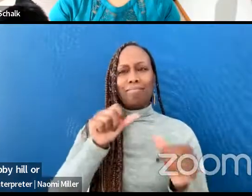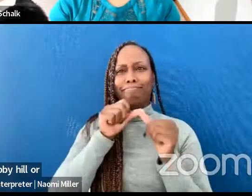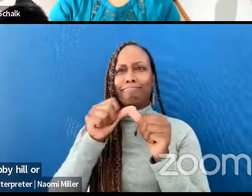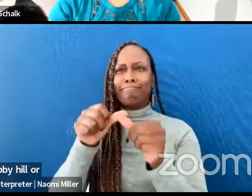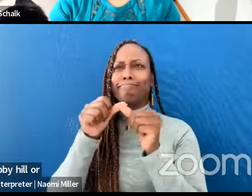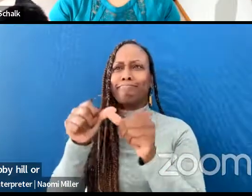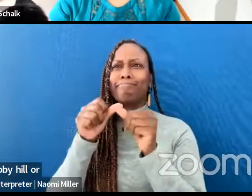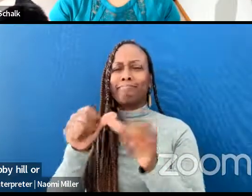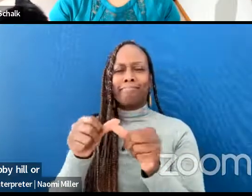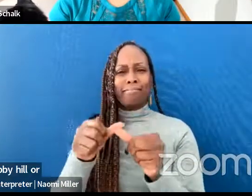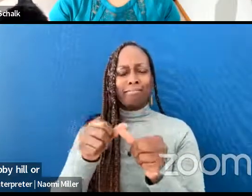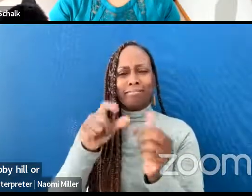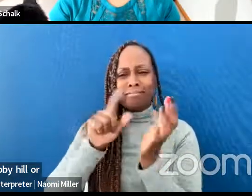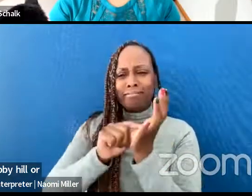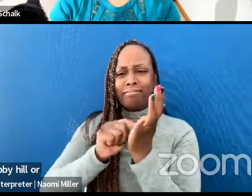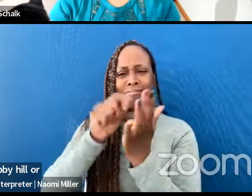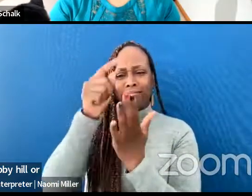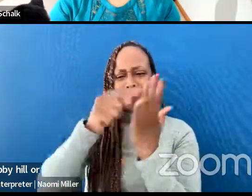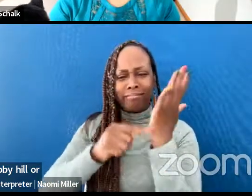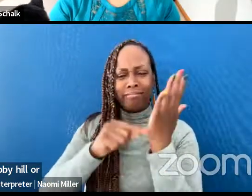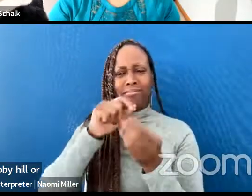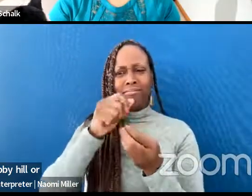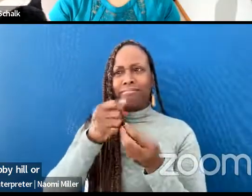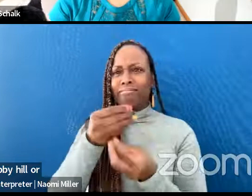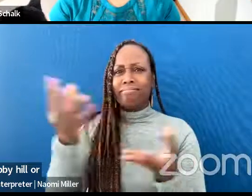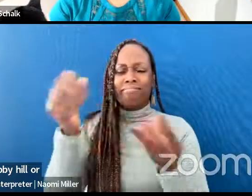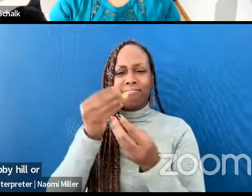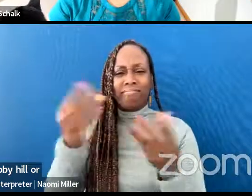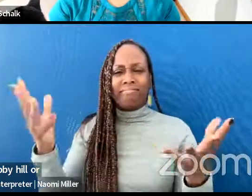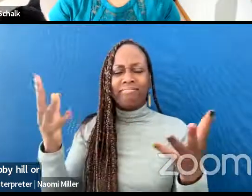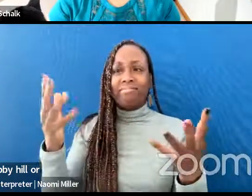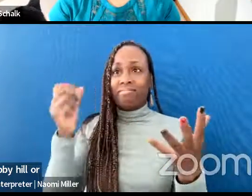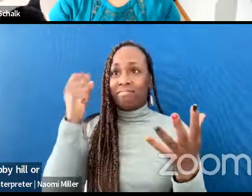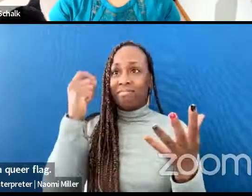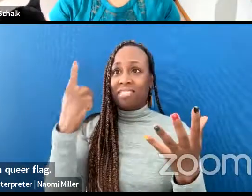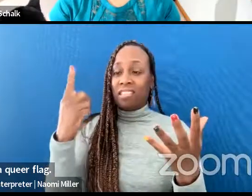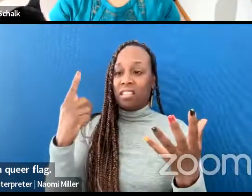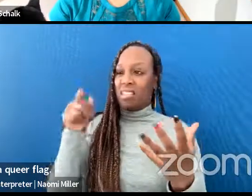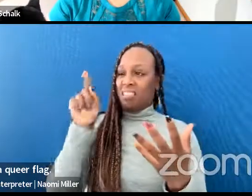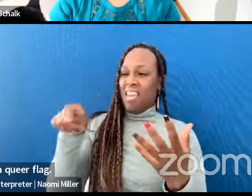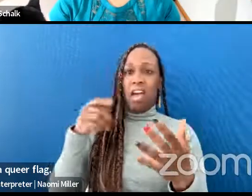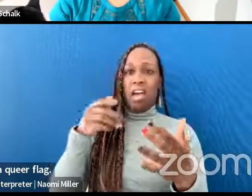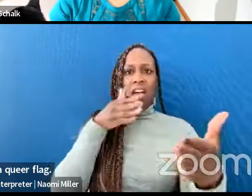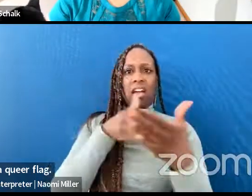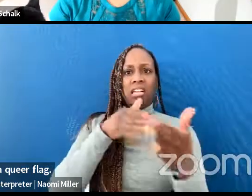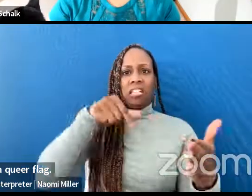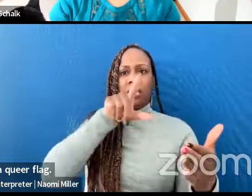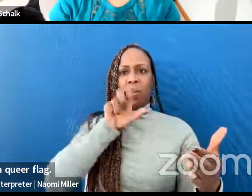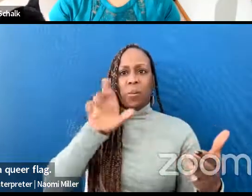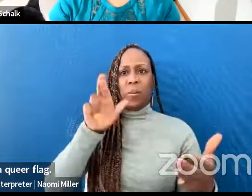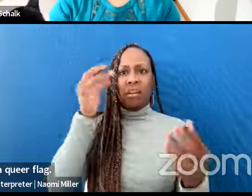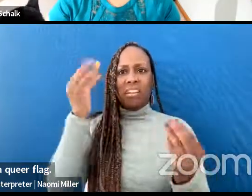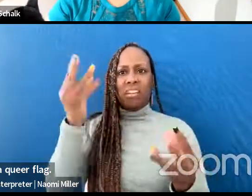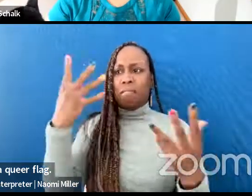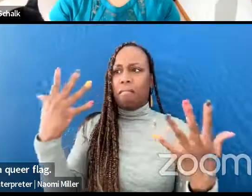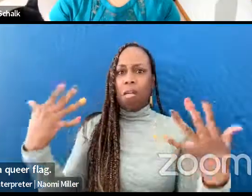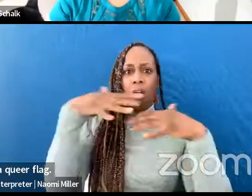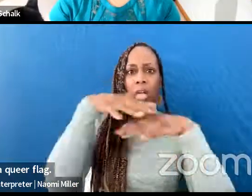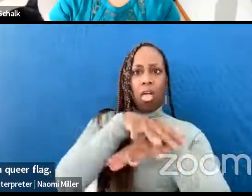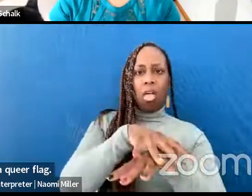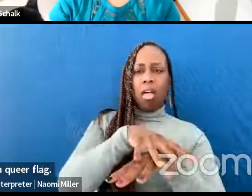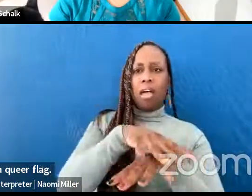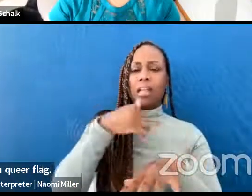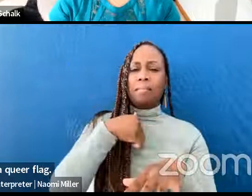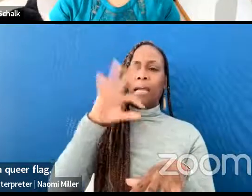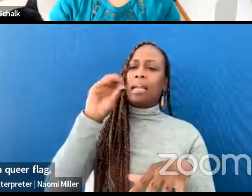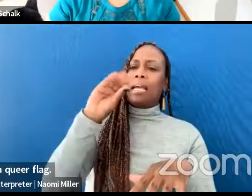queer literacies, which he weaves into his love of 90s cartoons, despite the current proliferation of queer cartoons